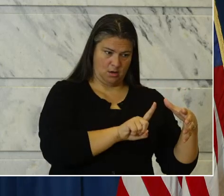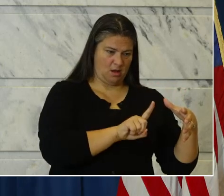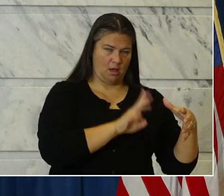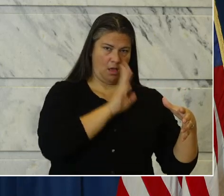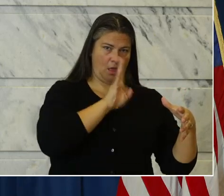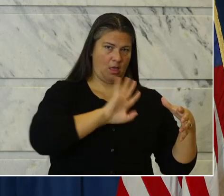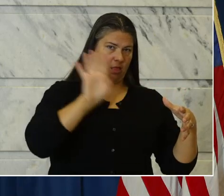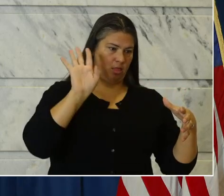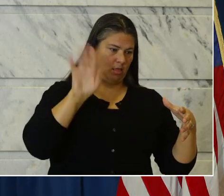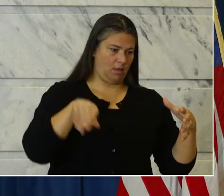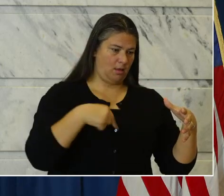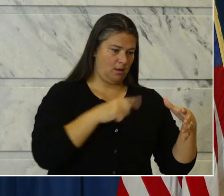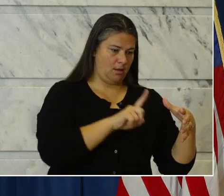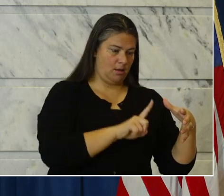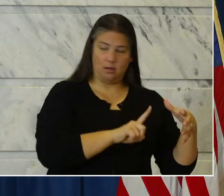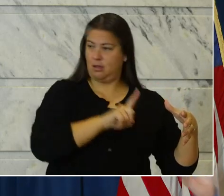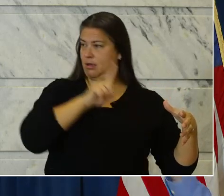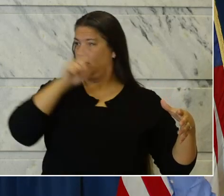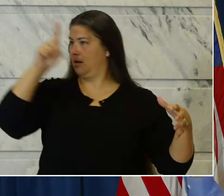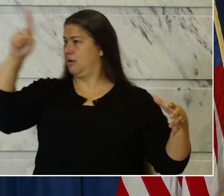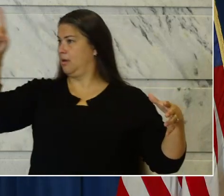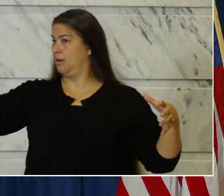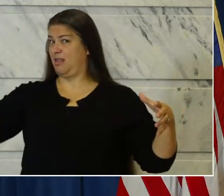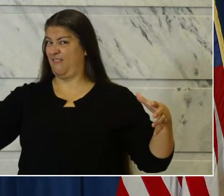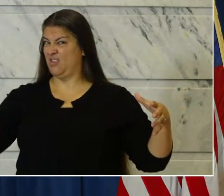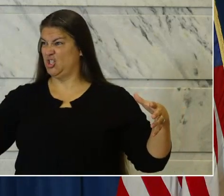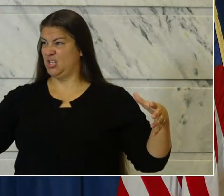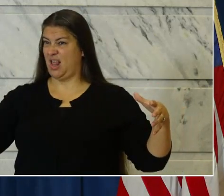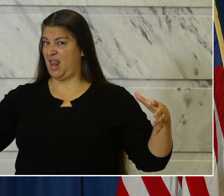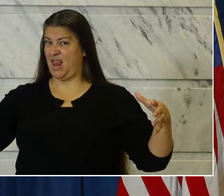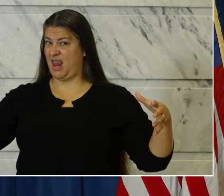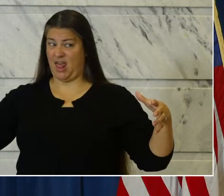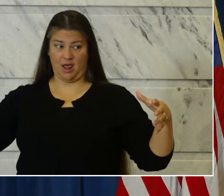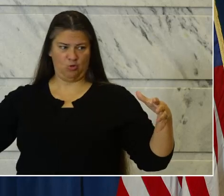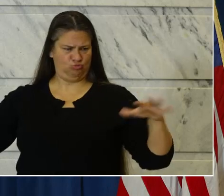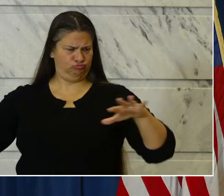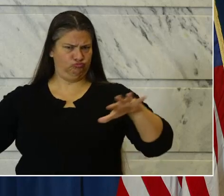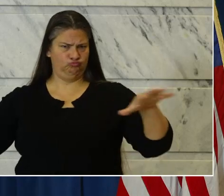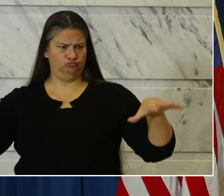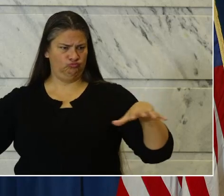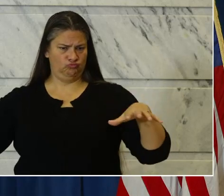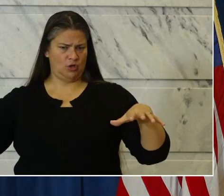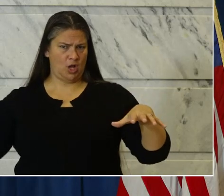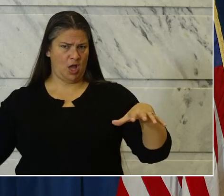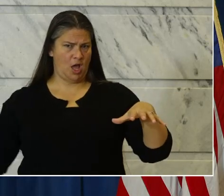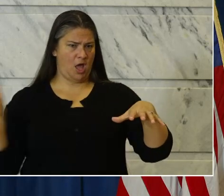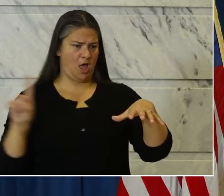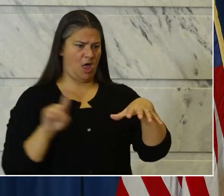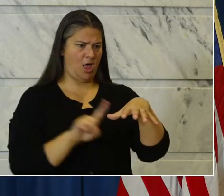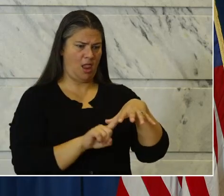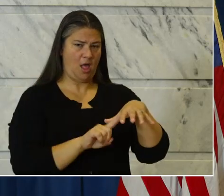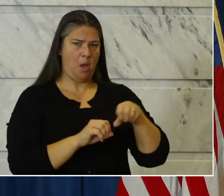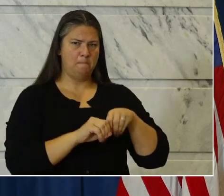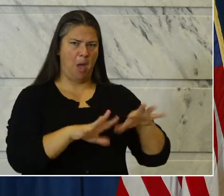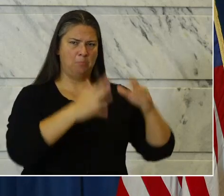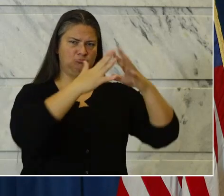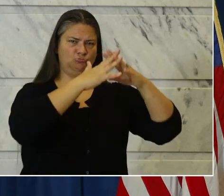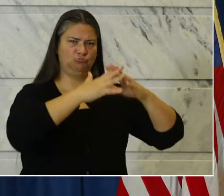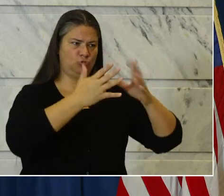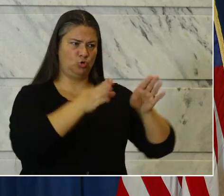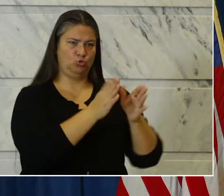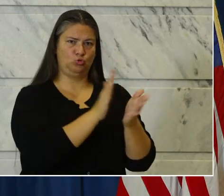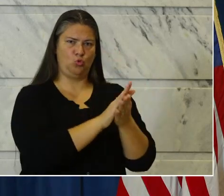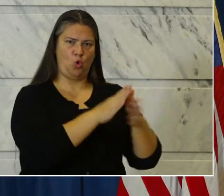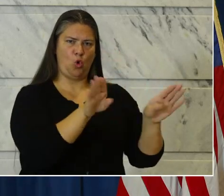rules, bringing COVID back into the school could result in a shutdown of that school for a period of time. This is the virus that it just takes